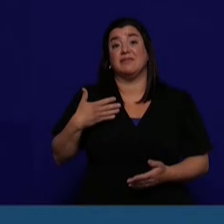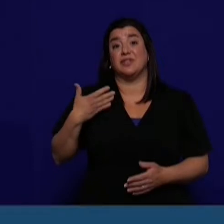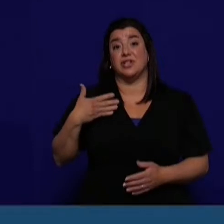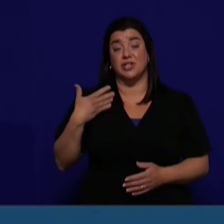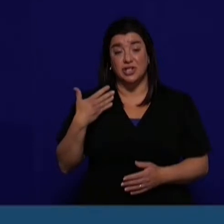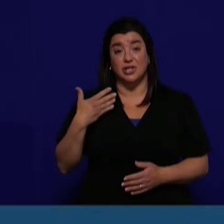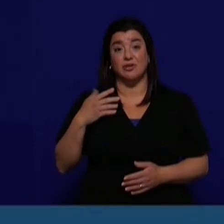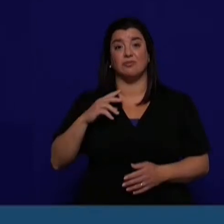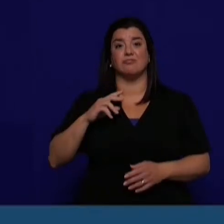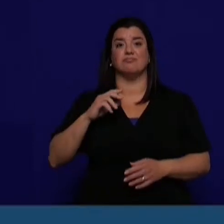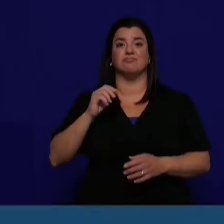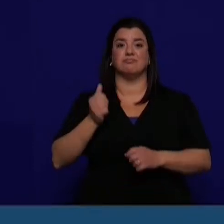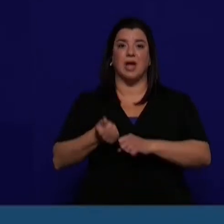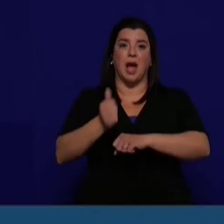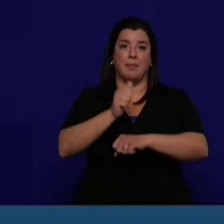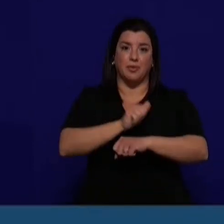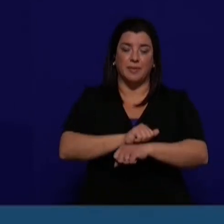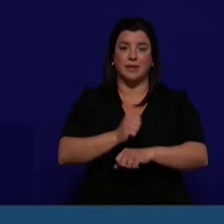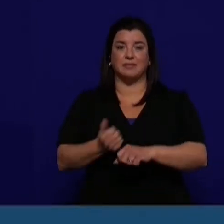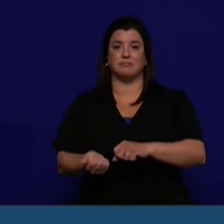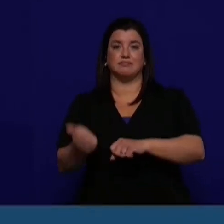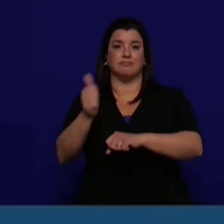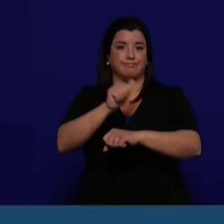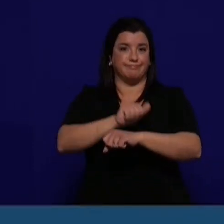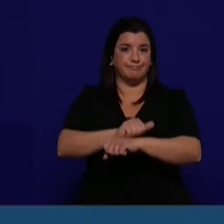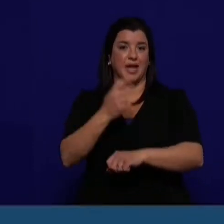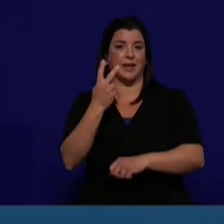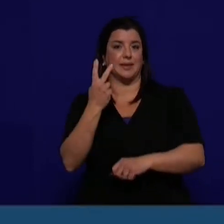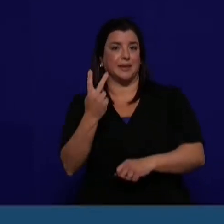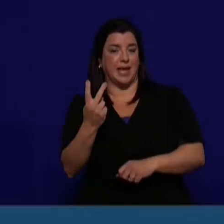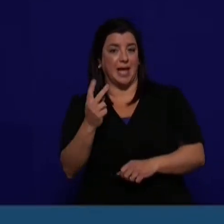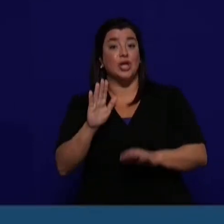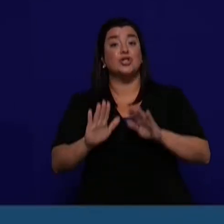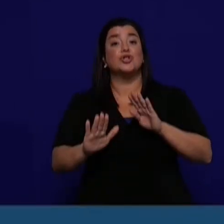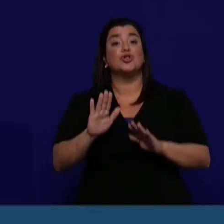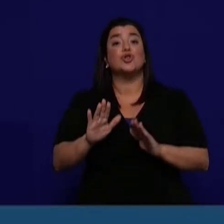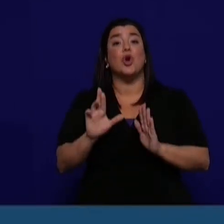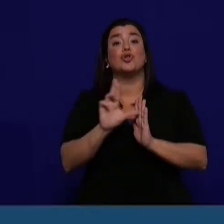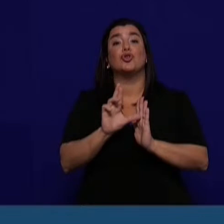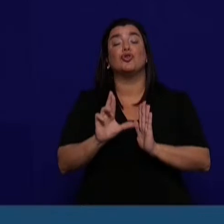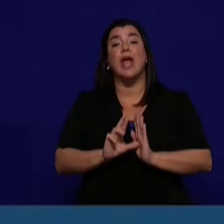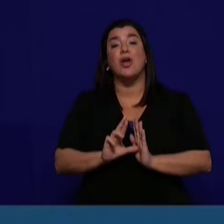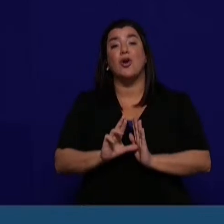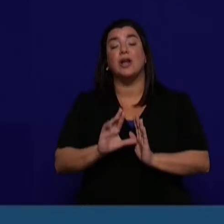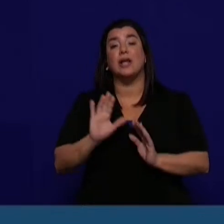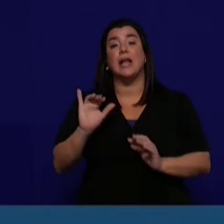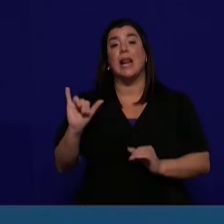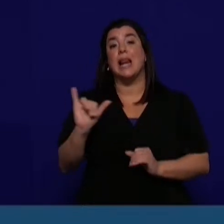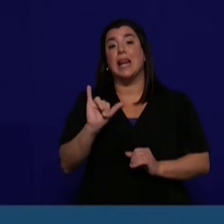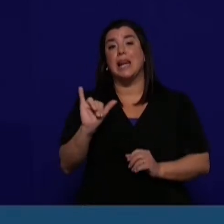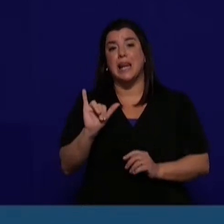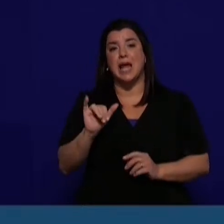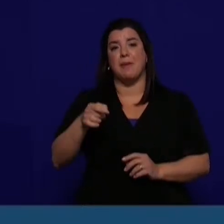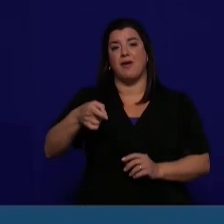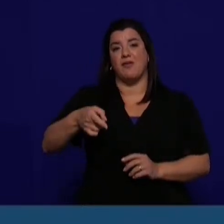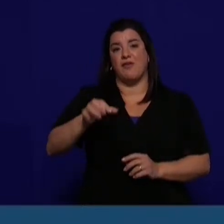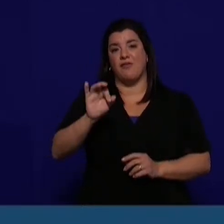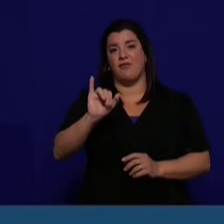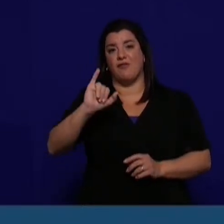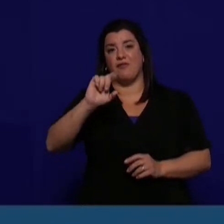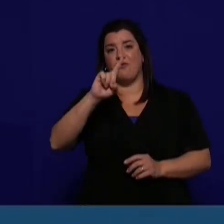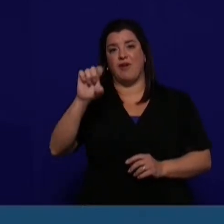ukoll il-manufatturi tal-vaccines li inti għandek kemm il-Pfizer kif ukoll il-Moderna u kif ukoll l-AstraZeneca